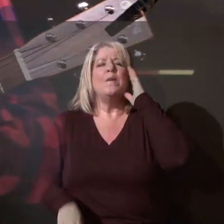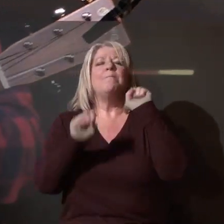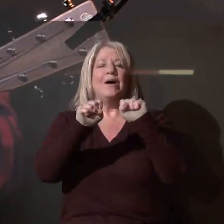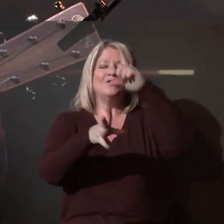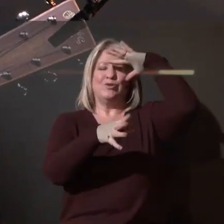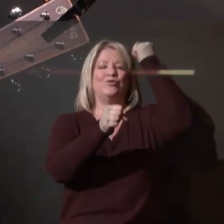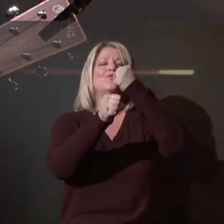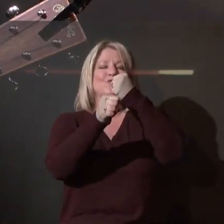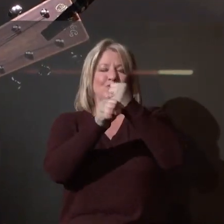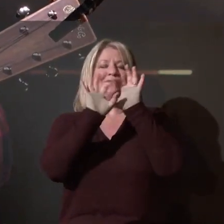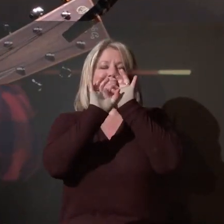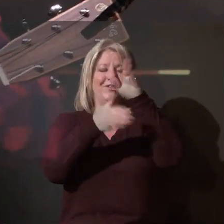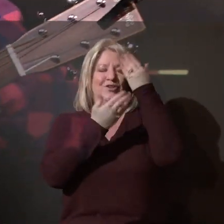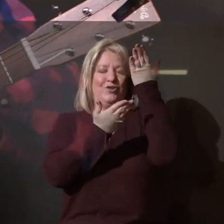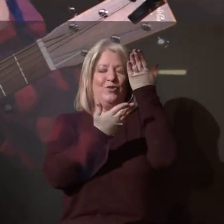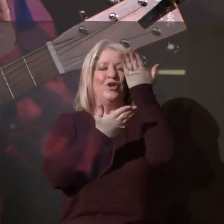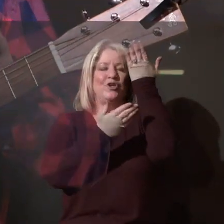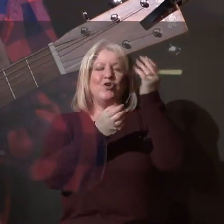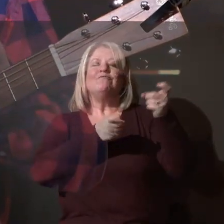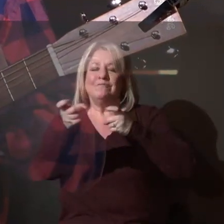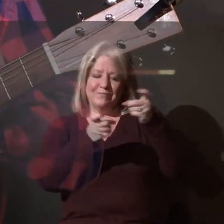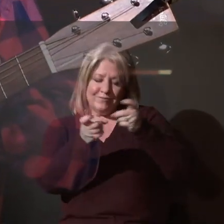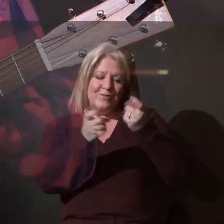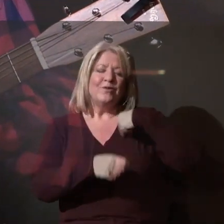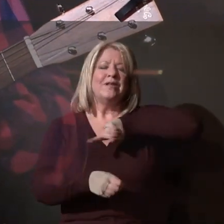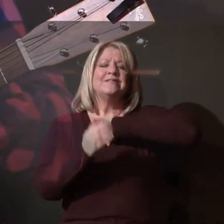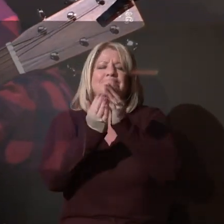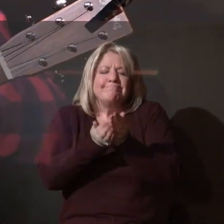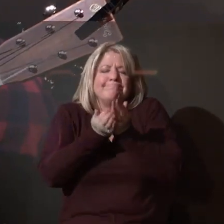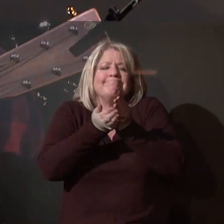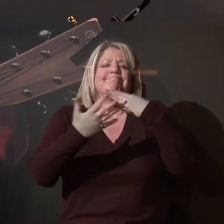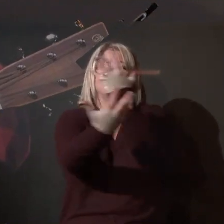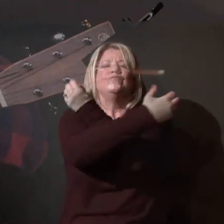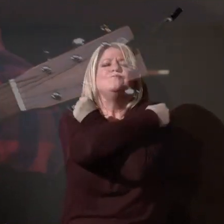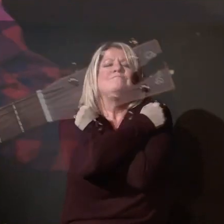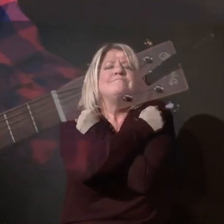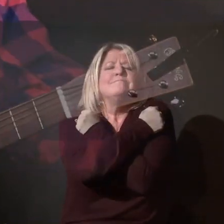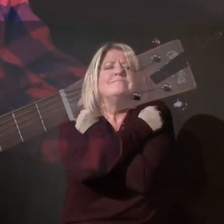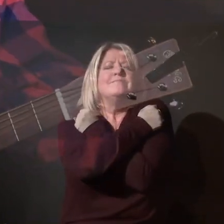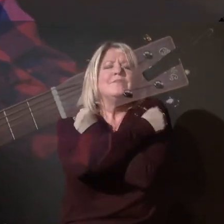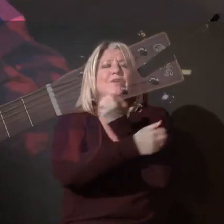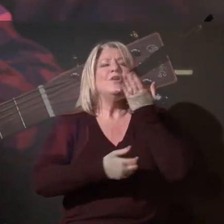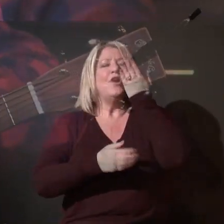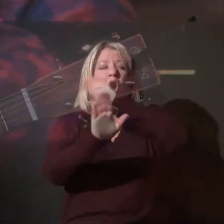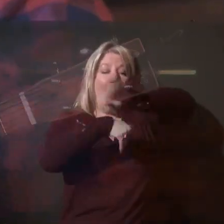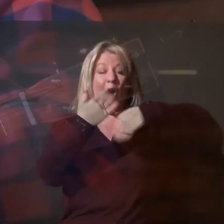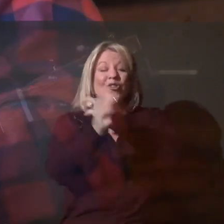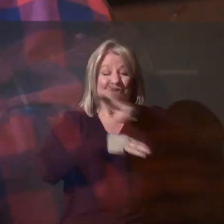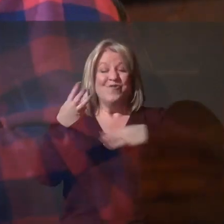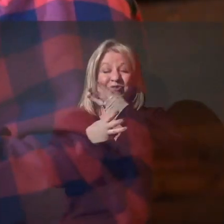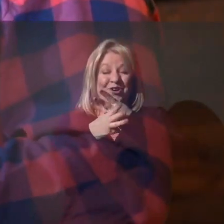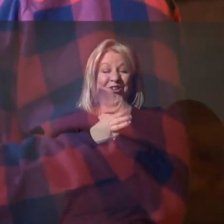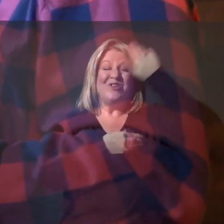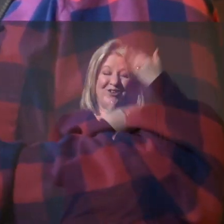You, that again, You're holding us. You've got, it's like that old song says, You've got the whole world